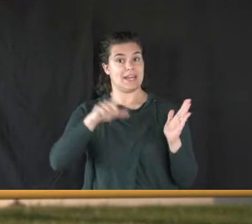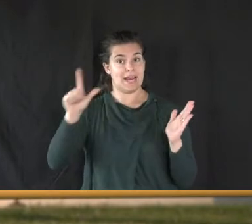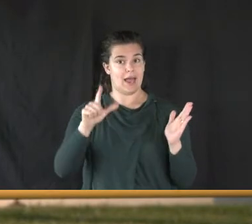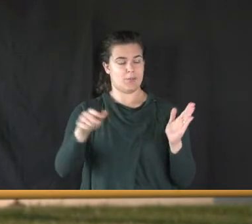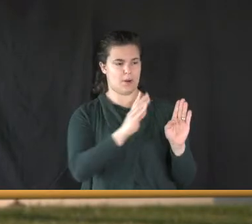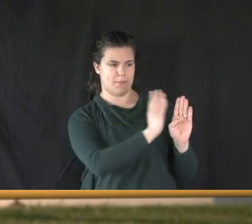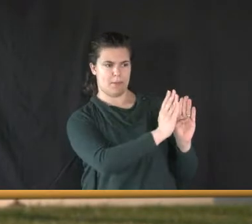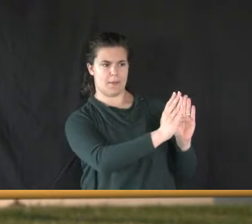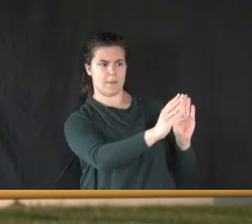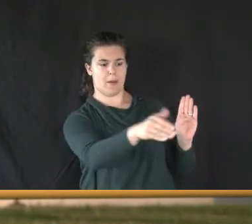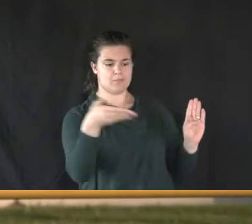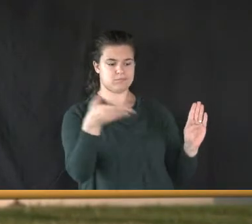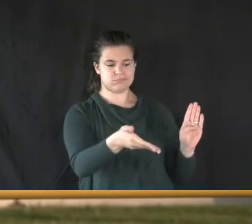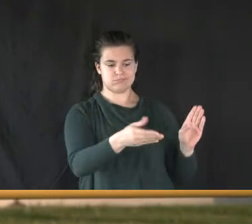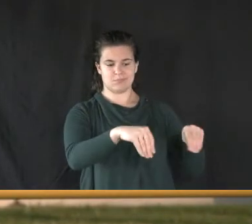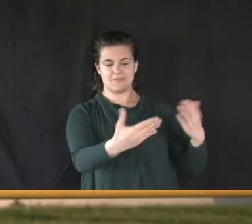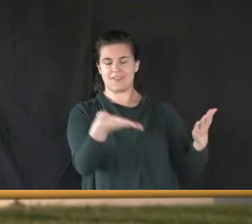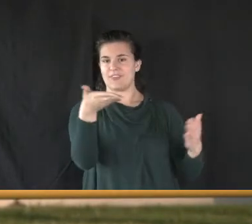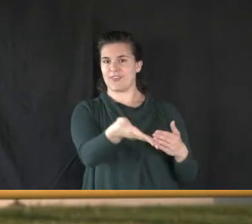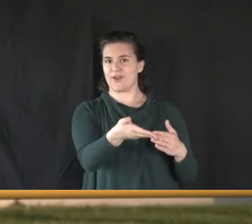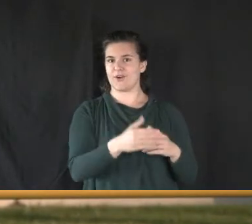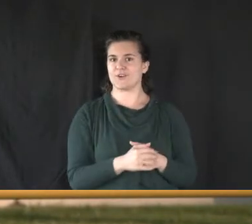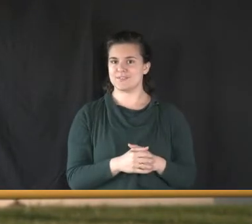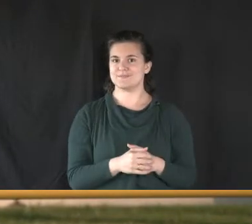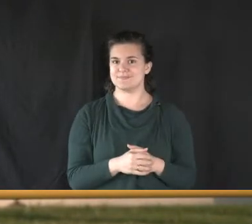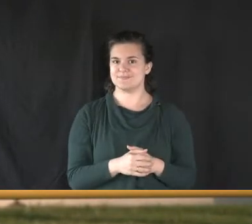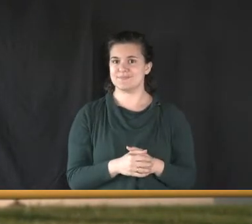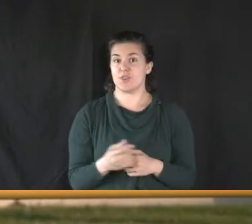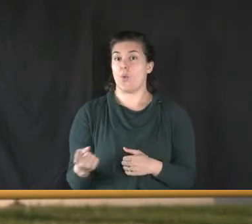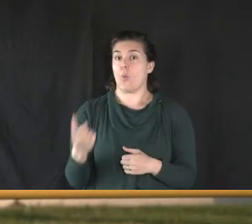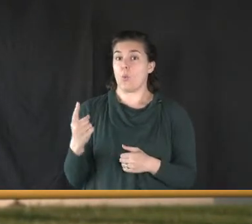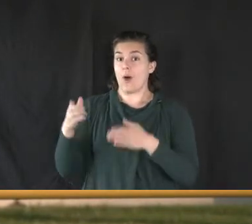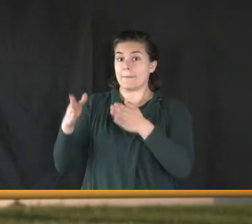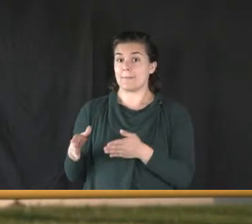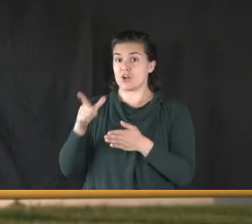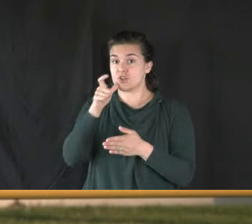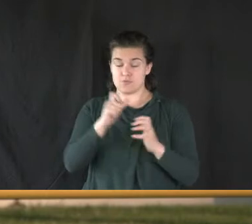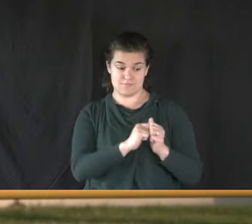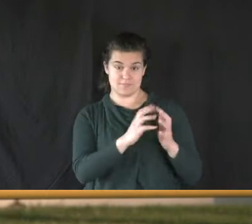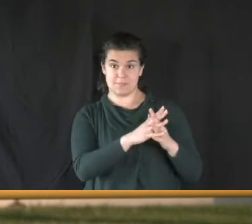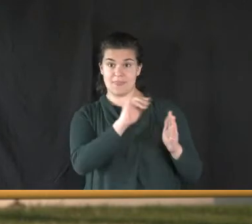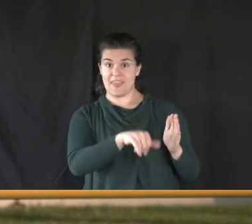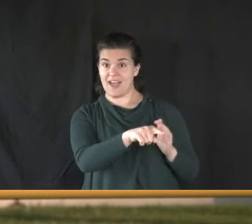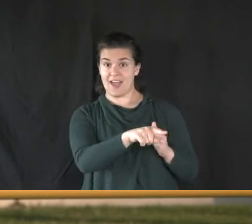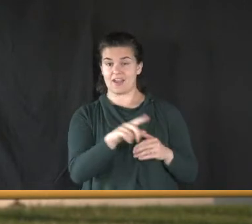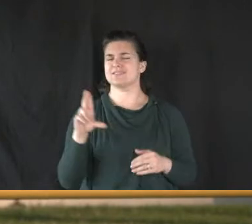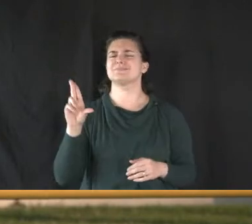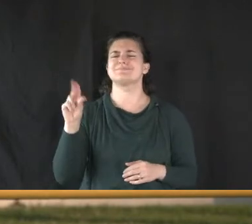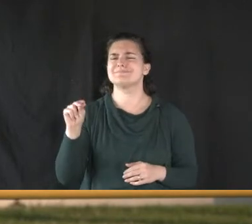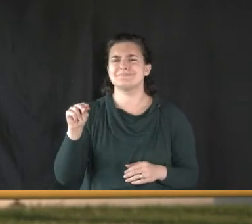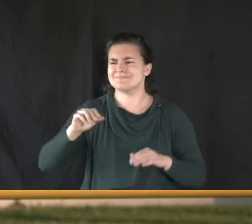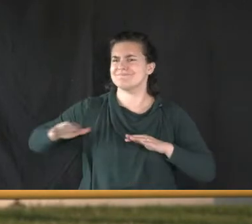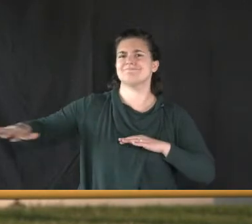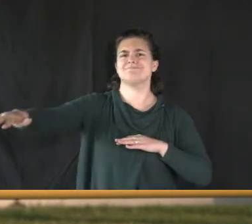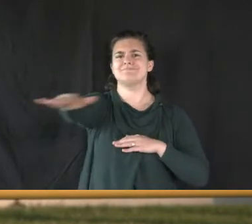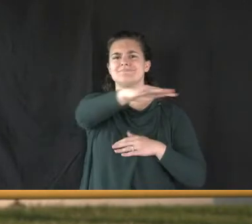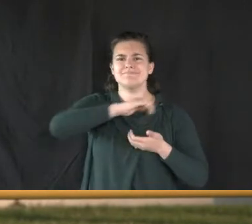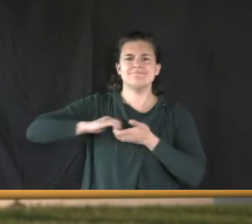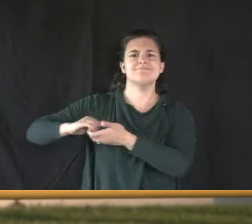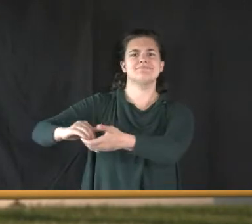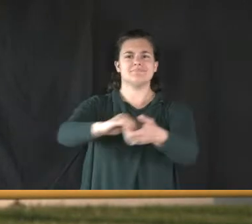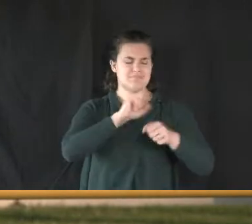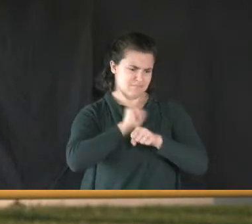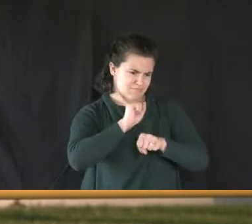years. No one person made that happen. It was a community effort. As individuals with